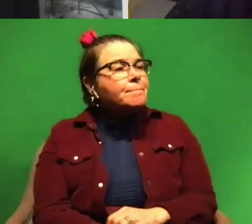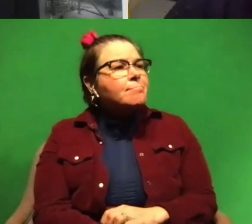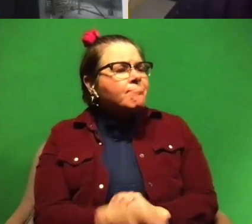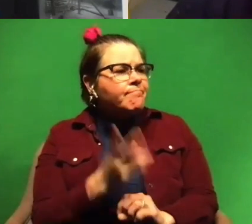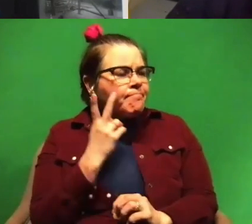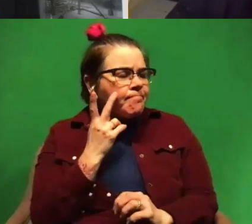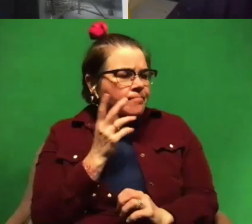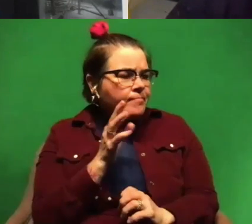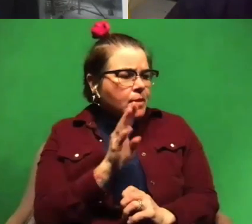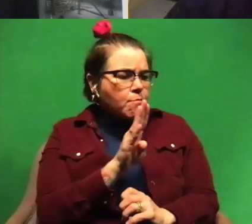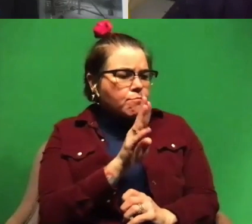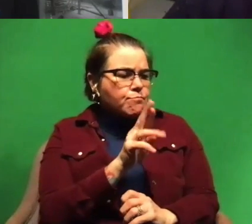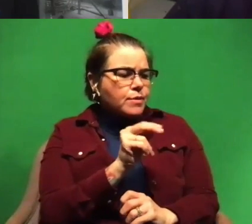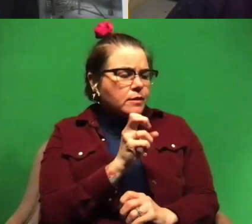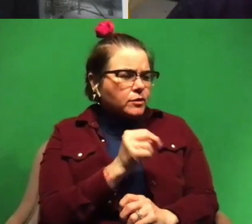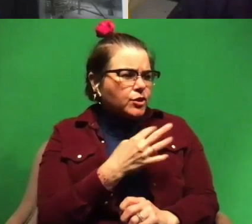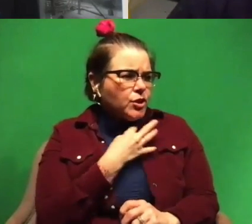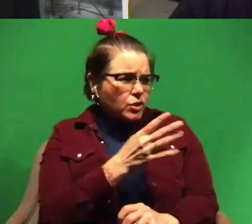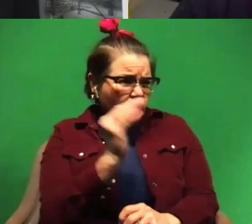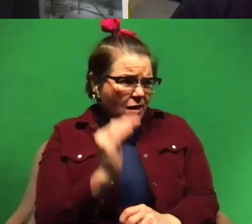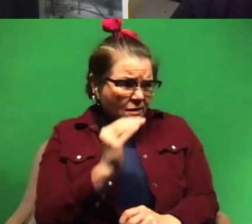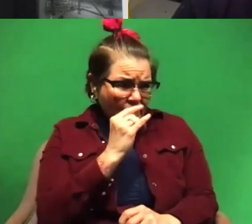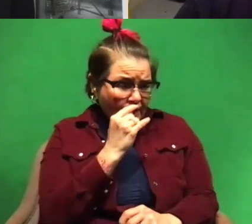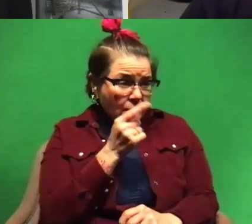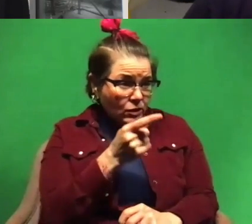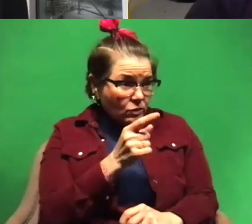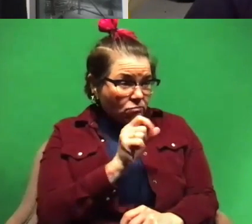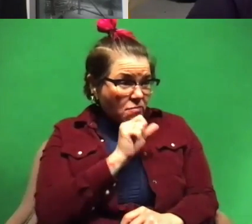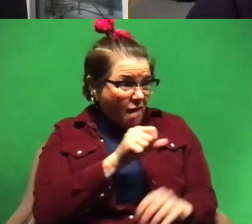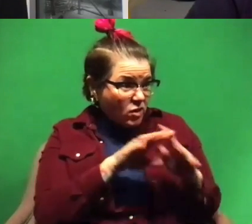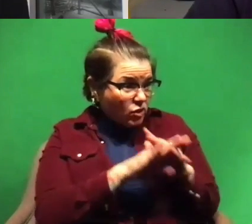So Brandon would like to know, when you were a kid, did you really like sharks?